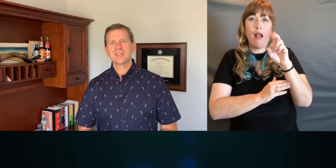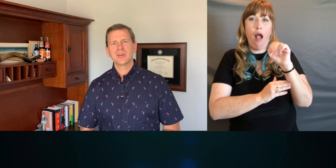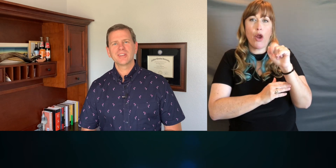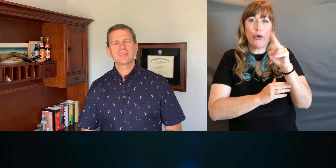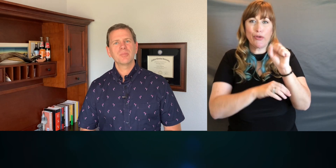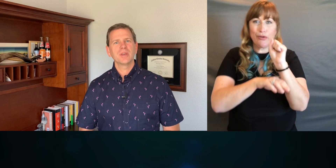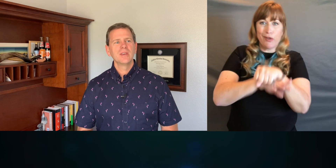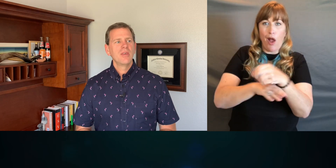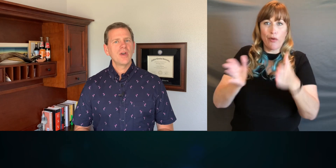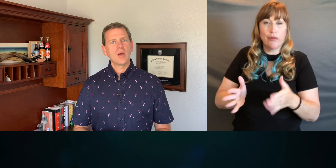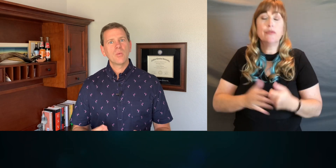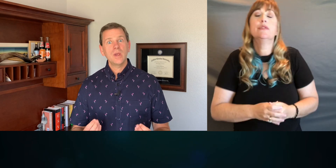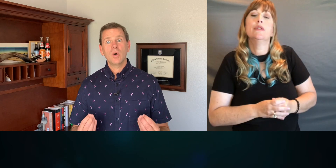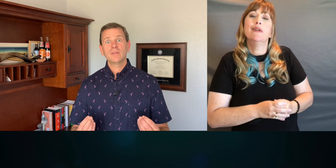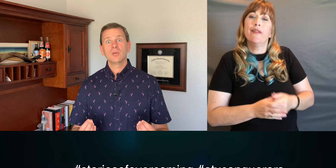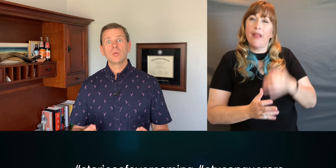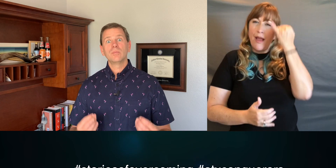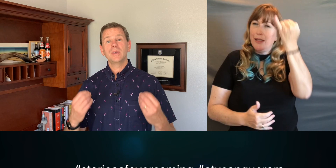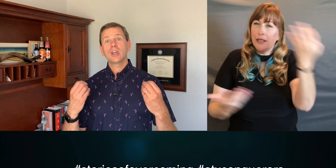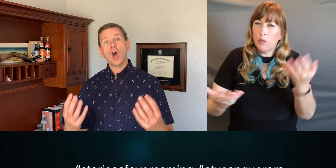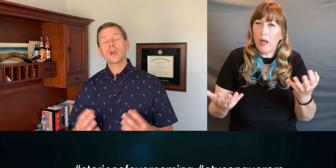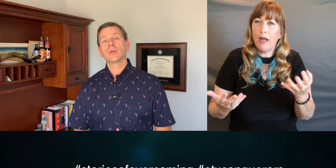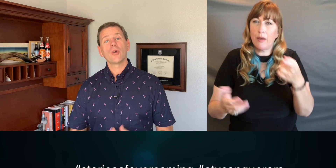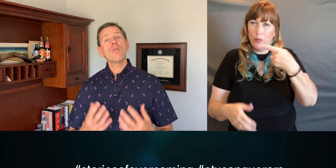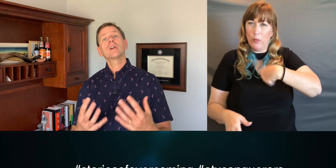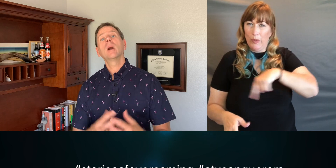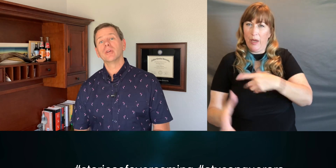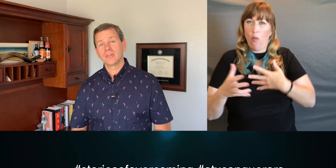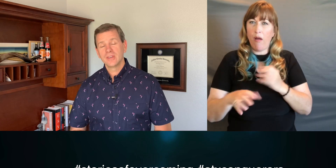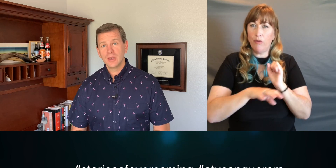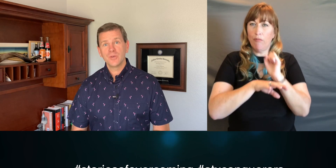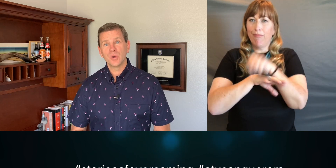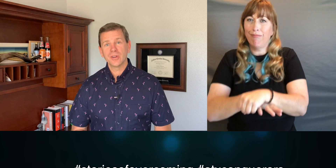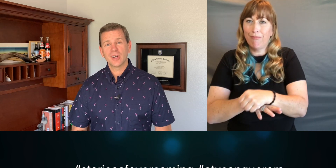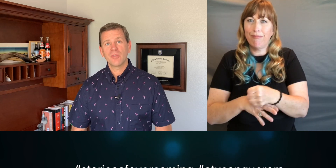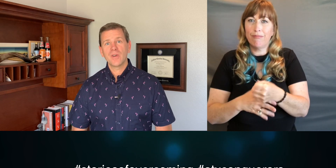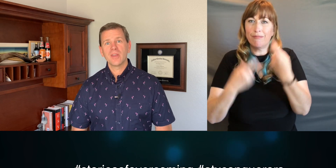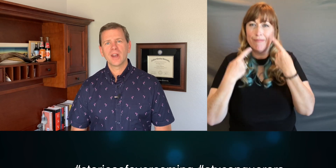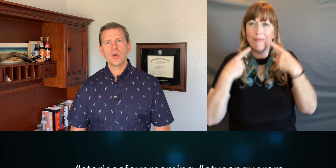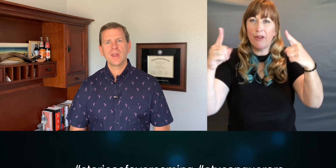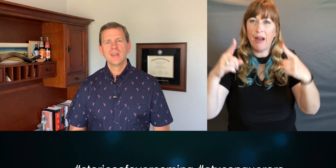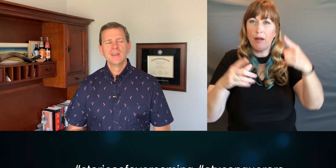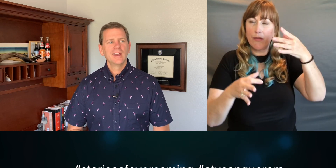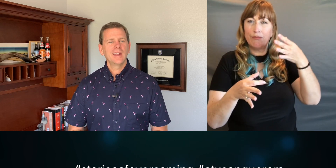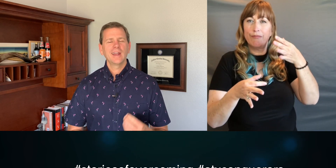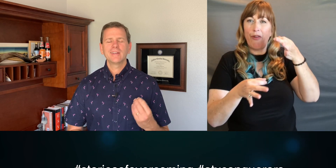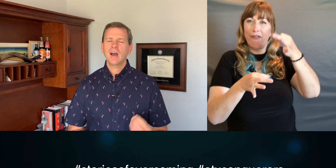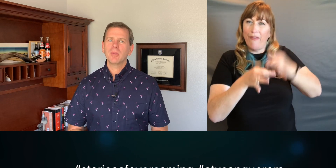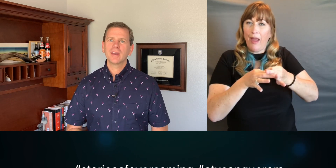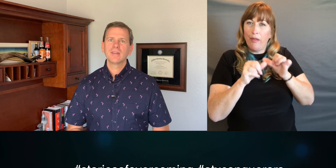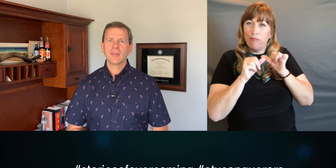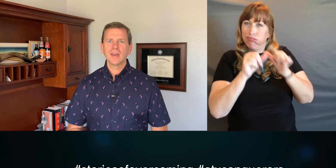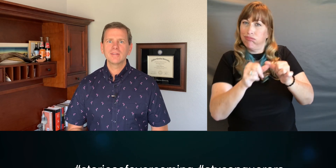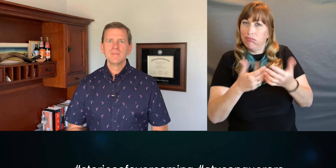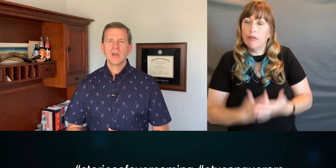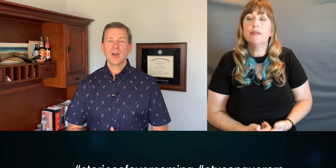that series is simply that we want to be conquerors, overcomers, if you will, in our faith. And I know that at a time